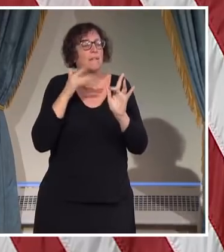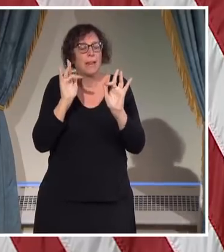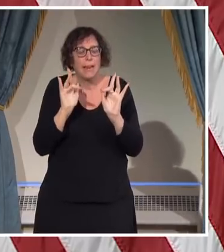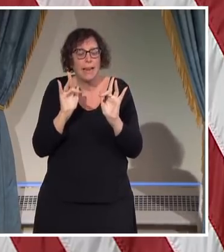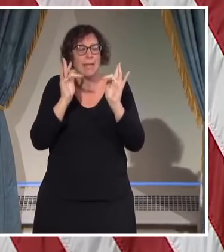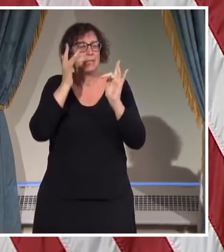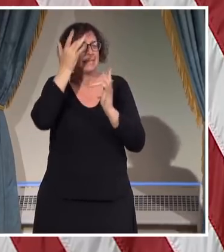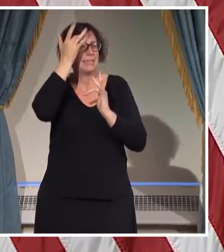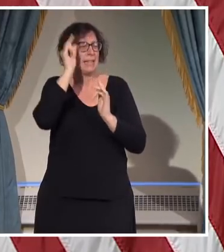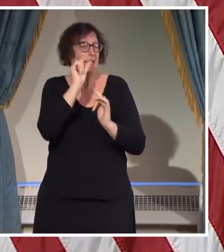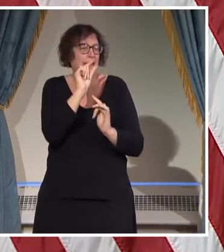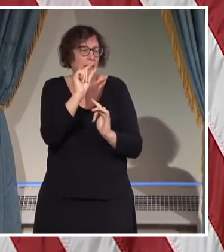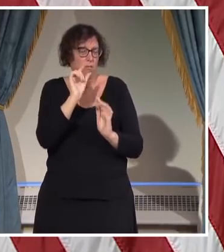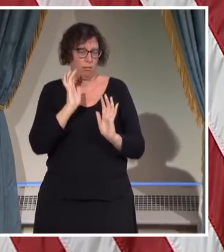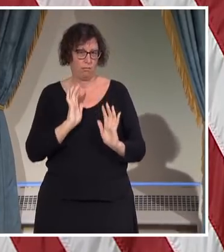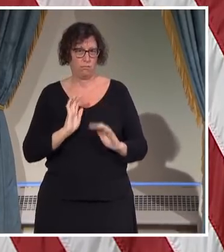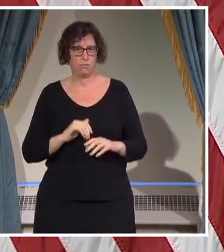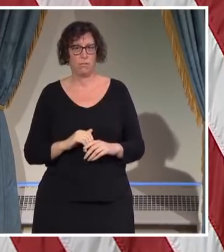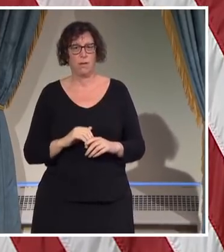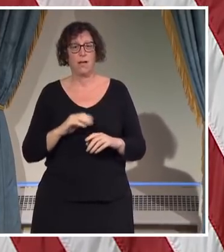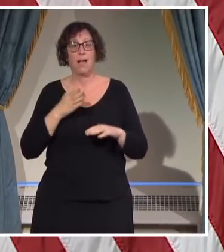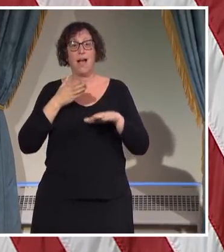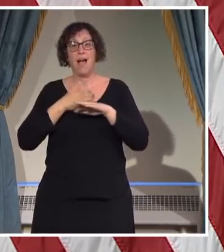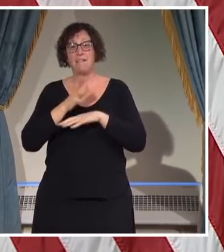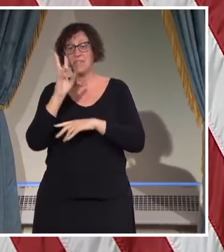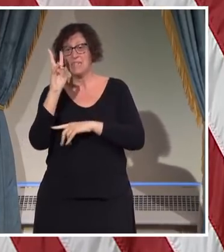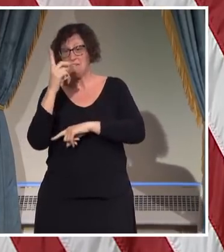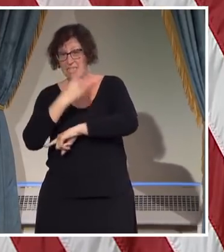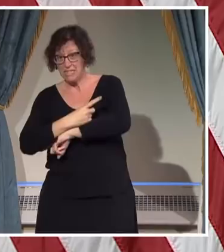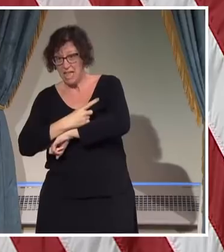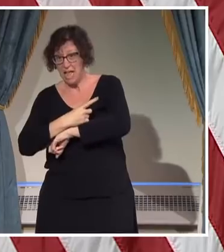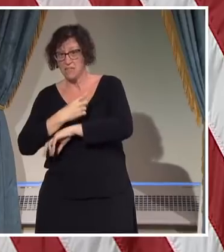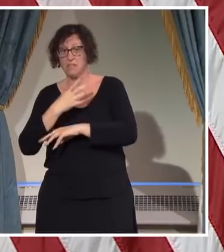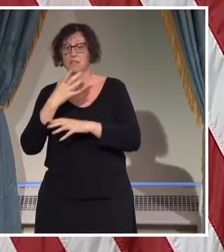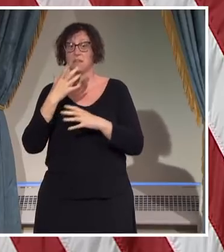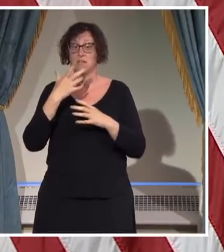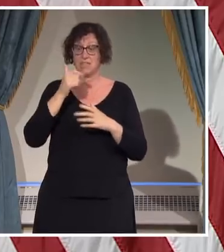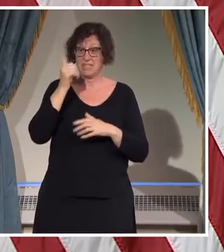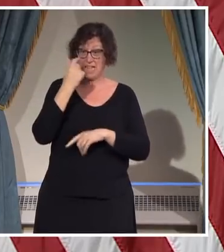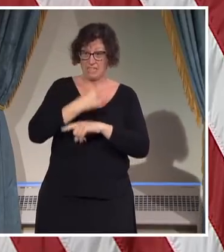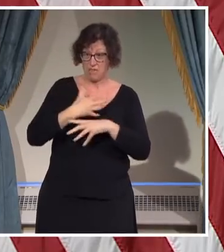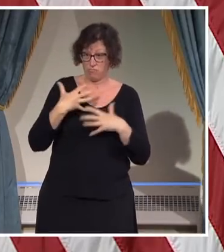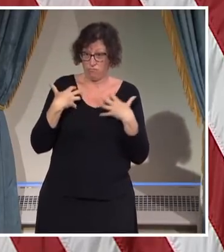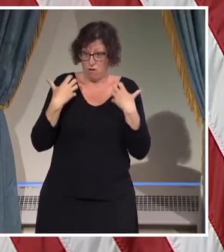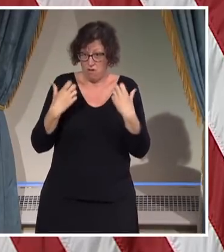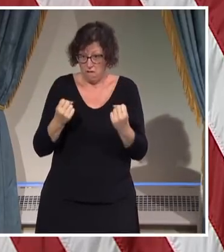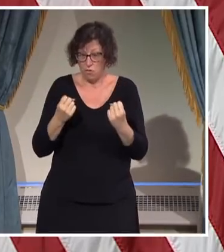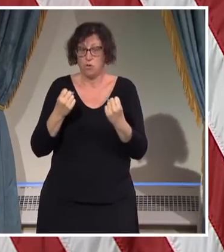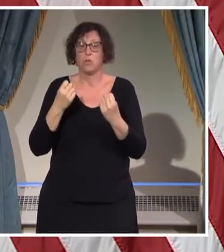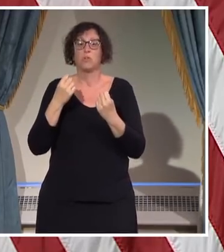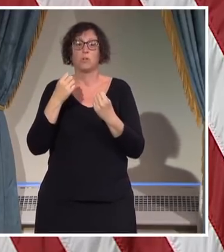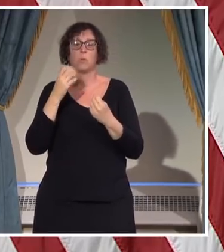10 days. So it's a real issue for all parts of the city, for all of us, but